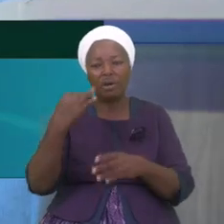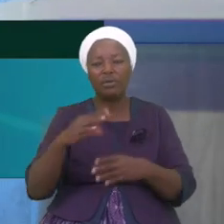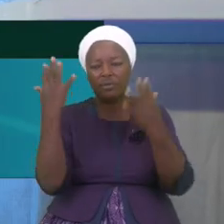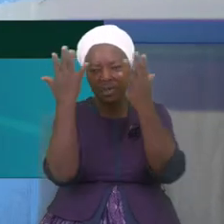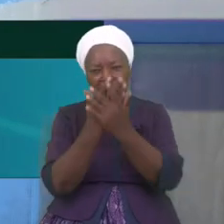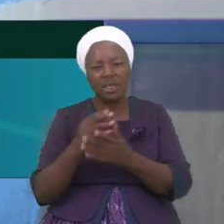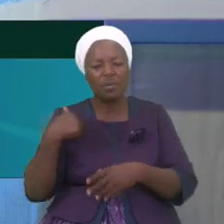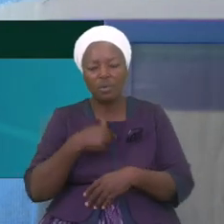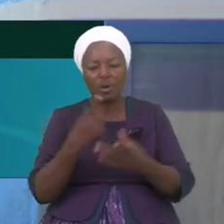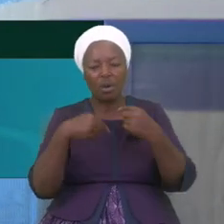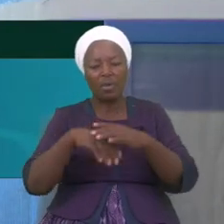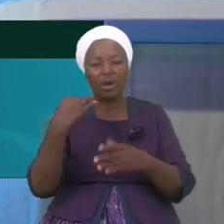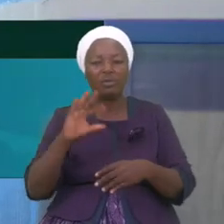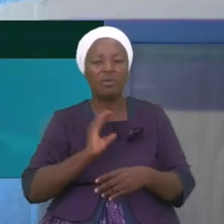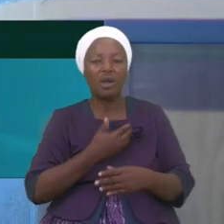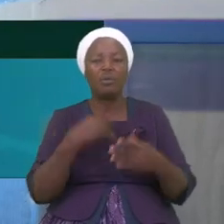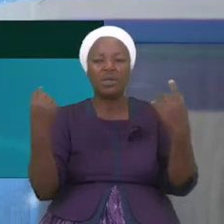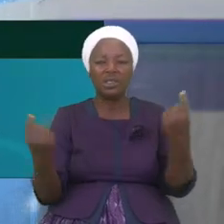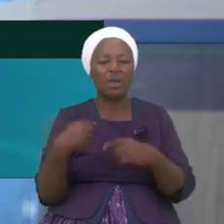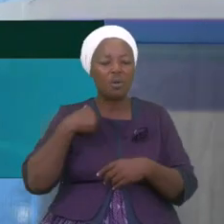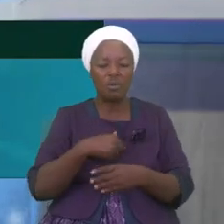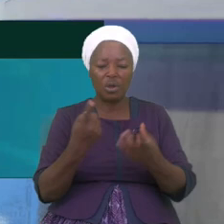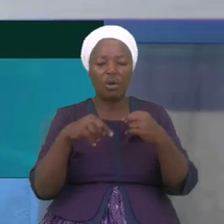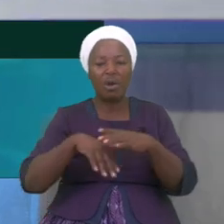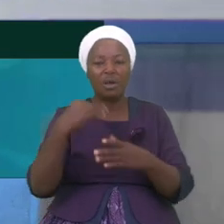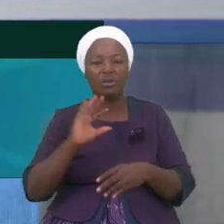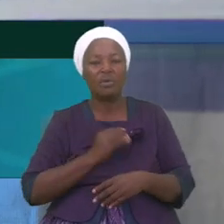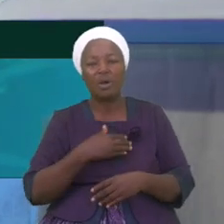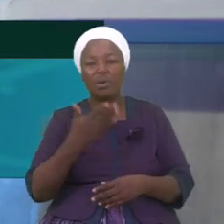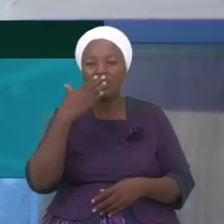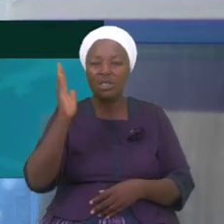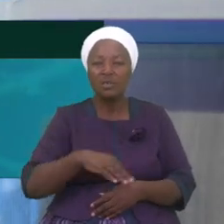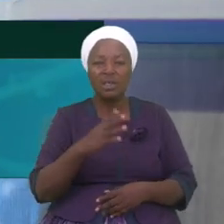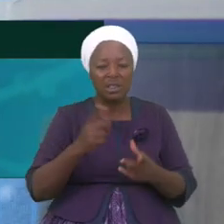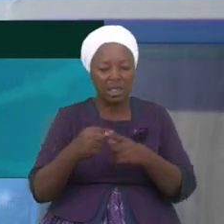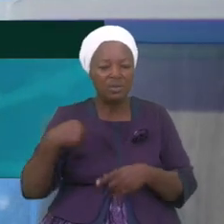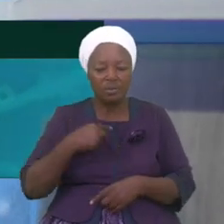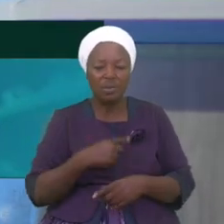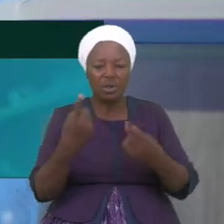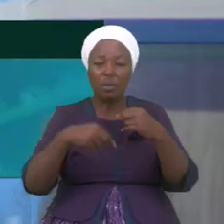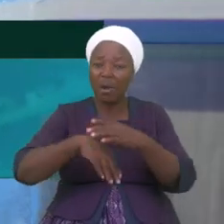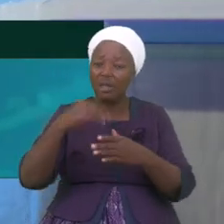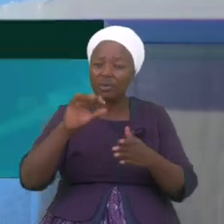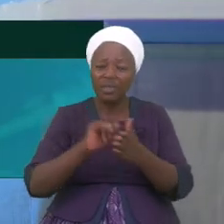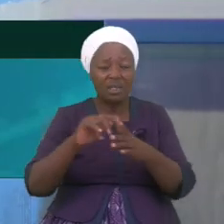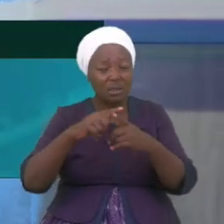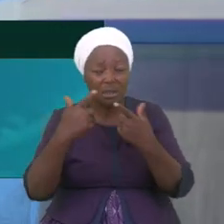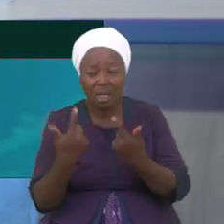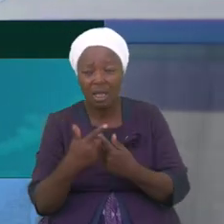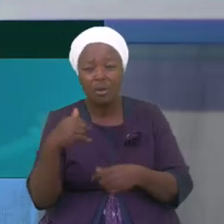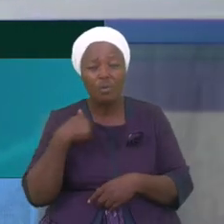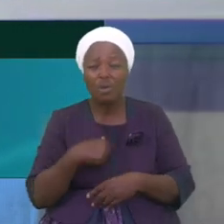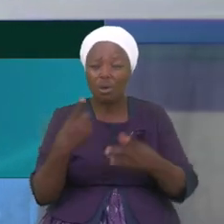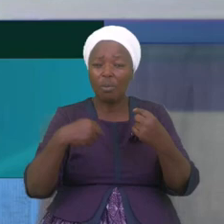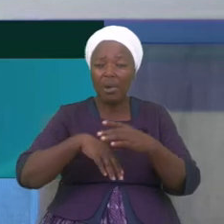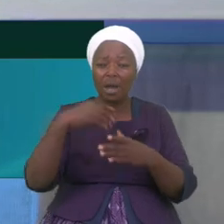come out of our sin, we come out of our evil, we come out of that gang, we come out